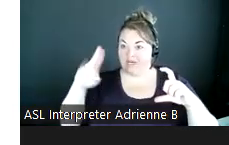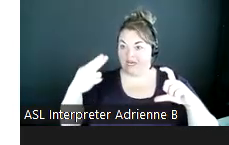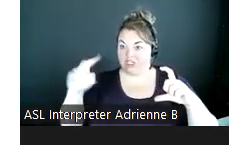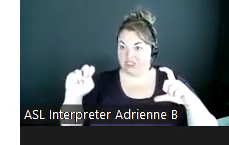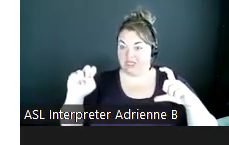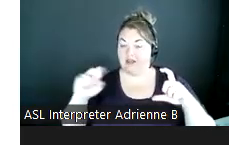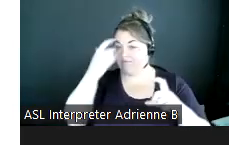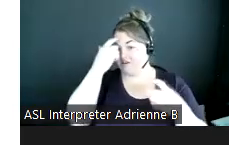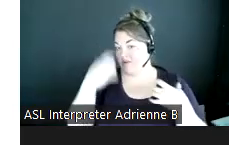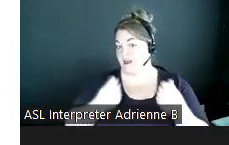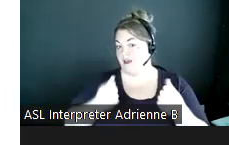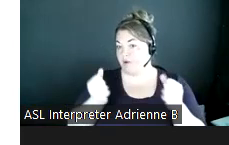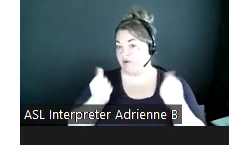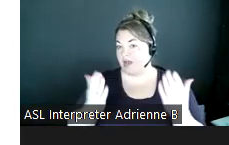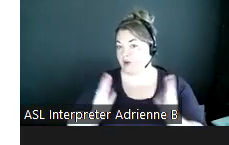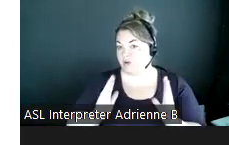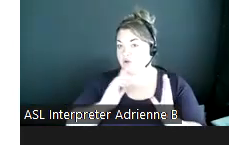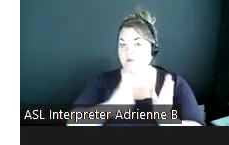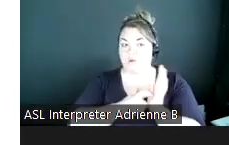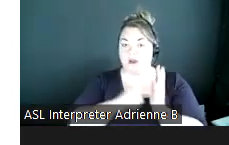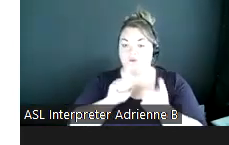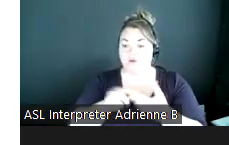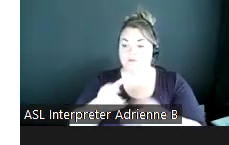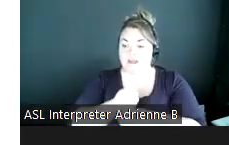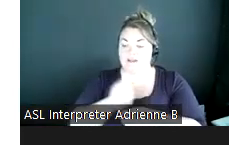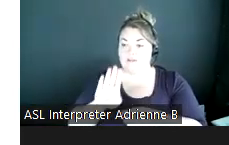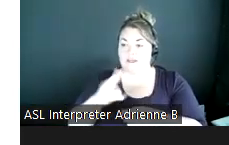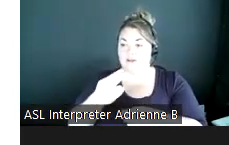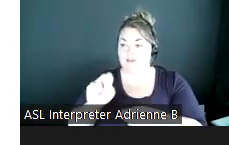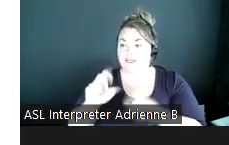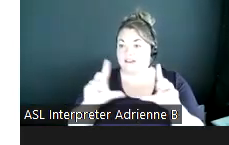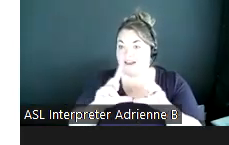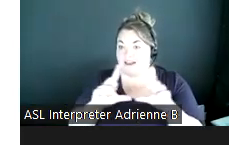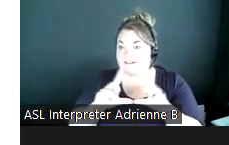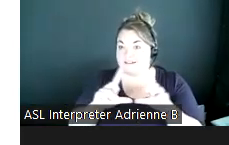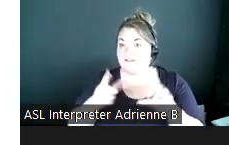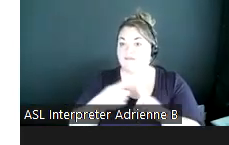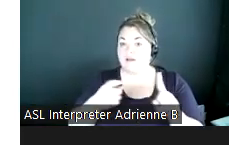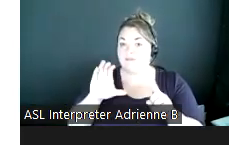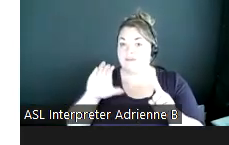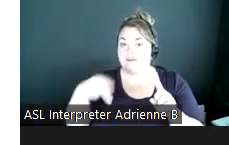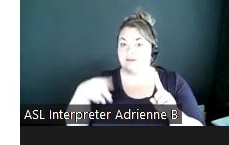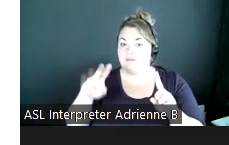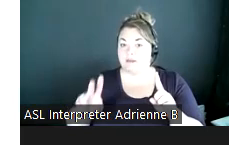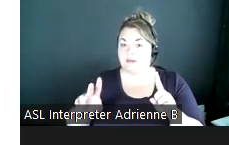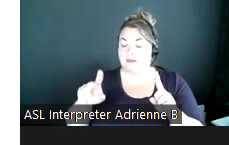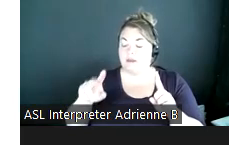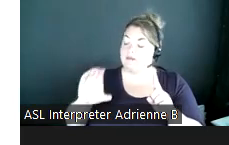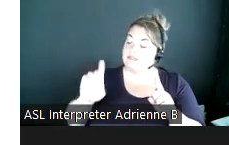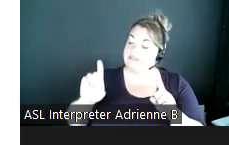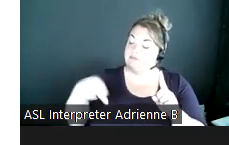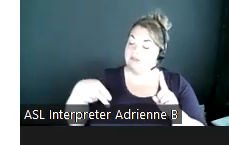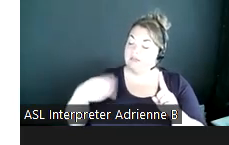mental health providers have been required to obtain the BHE license from CDPHE by July 1st